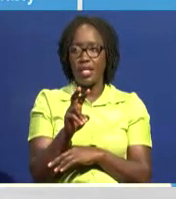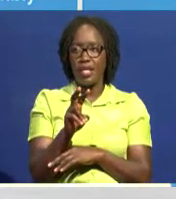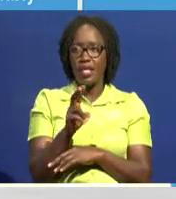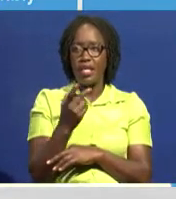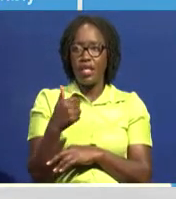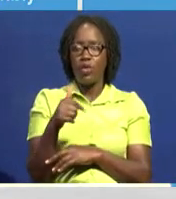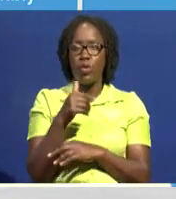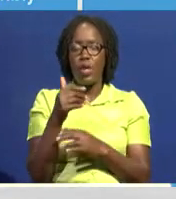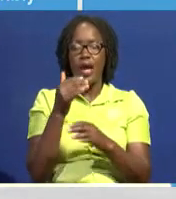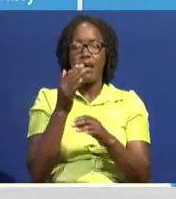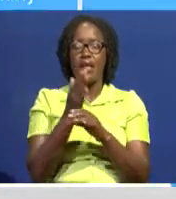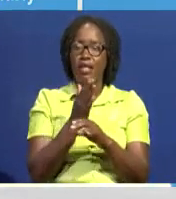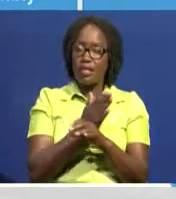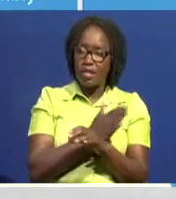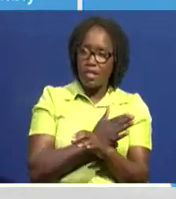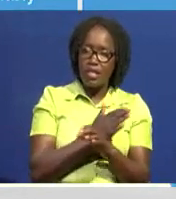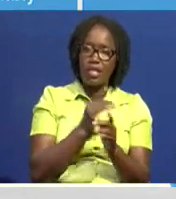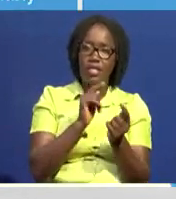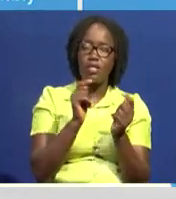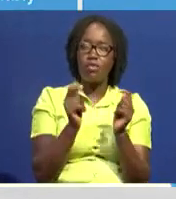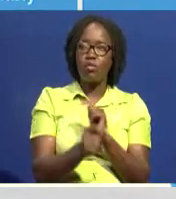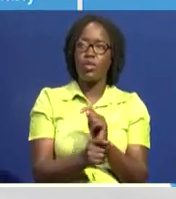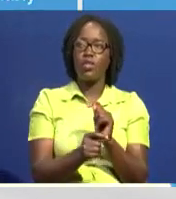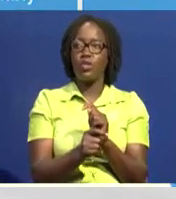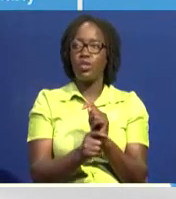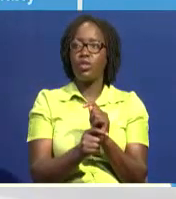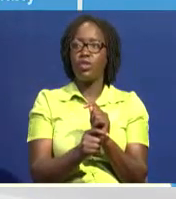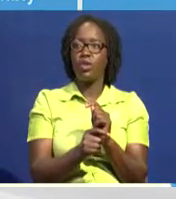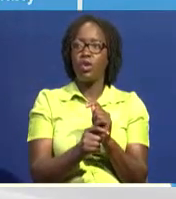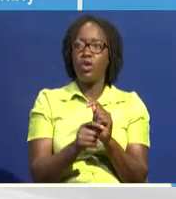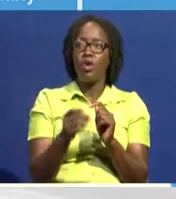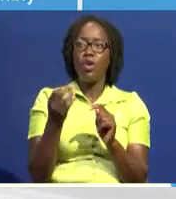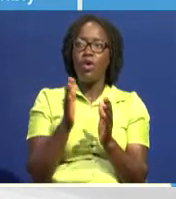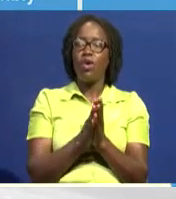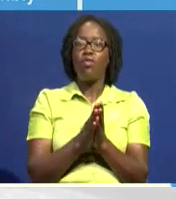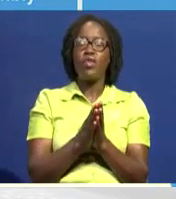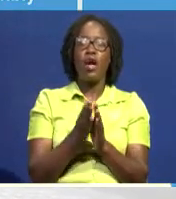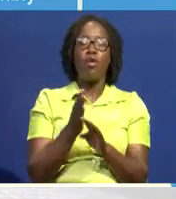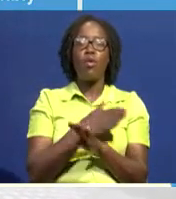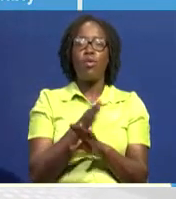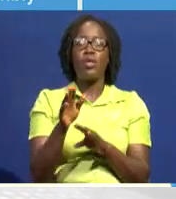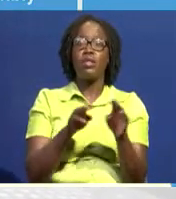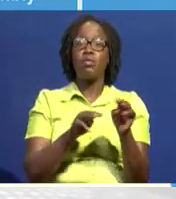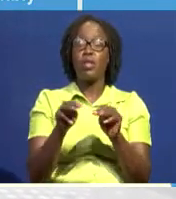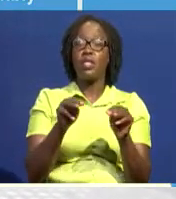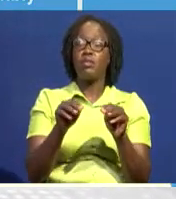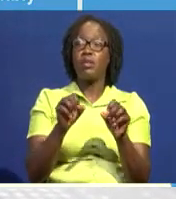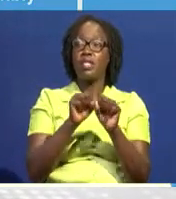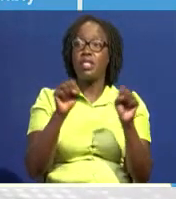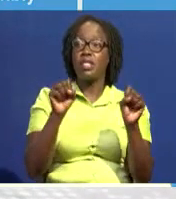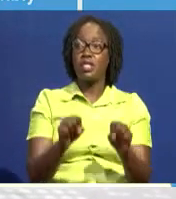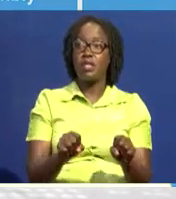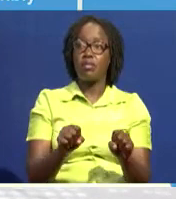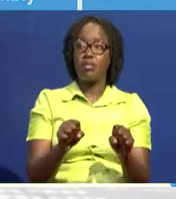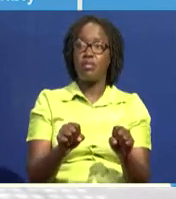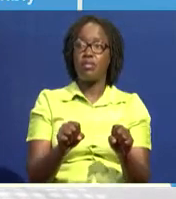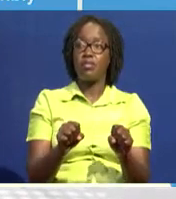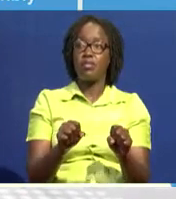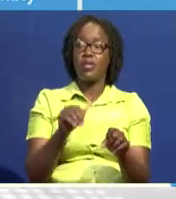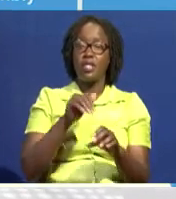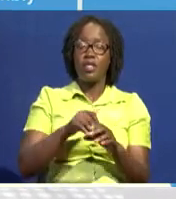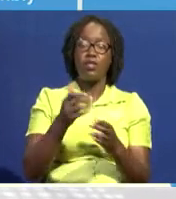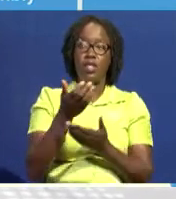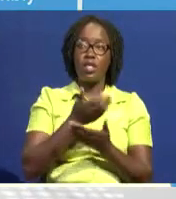We are accelerating the transformation of our linear waste management system into a circular economy,